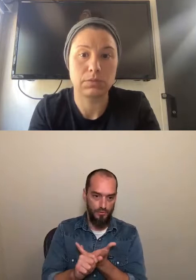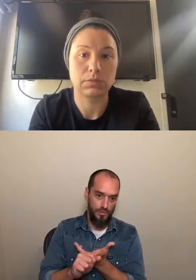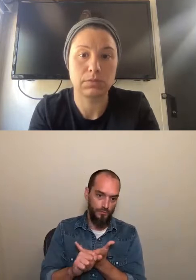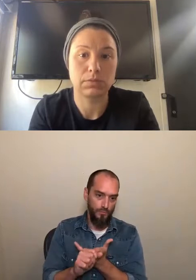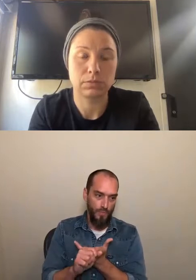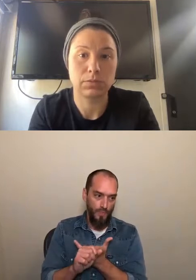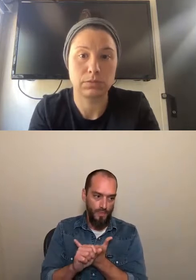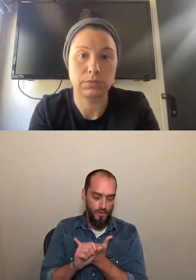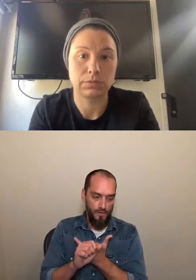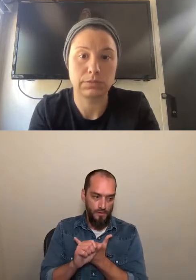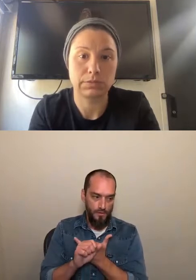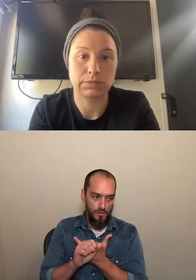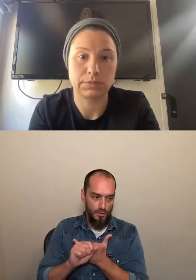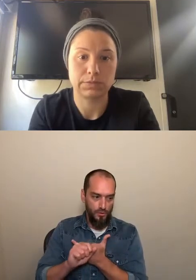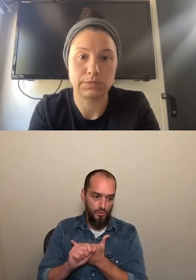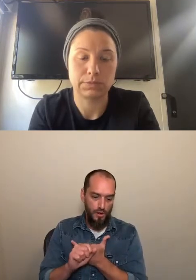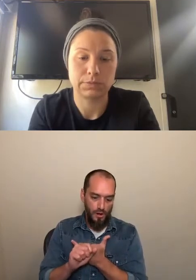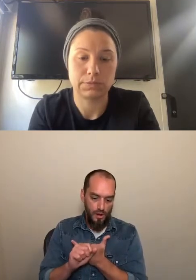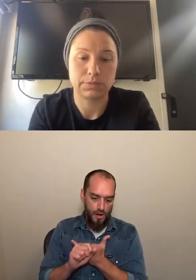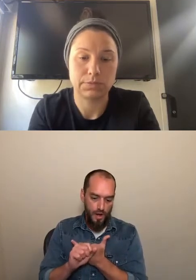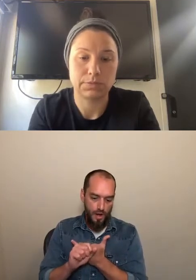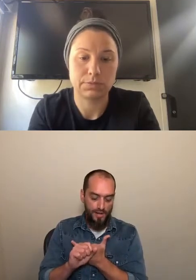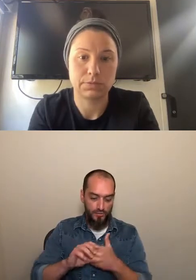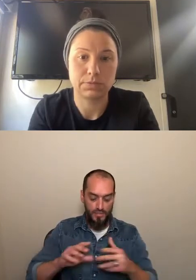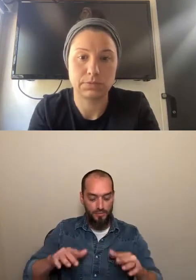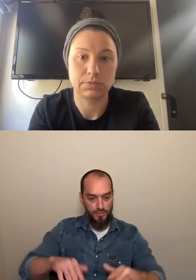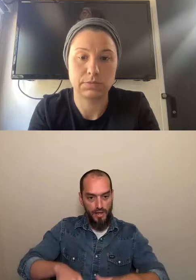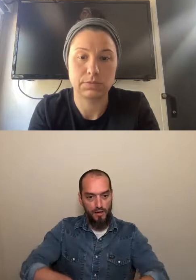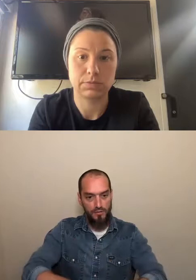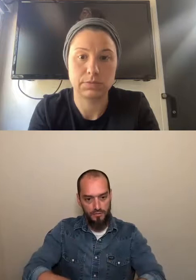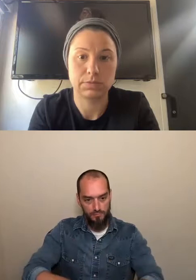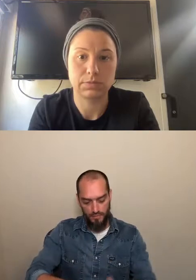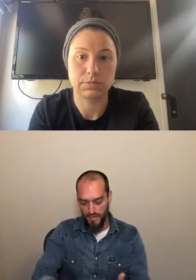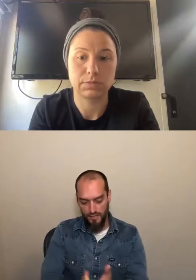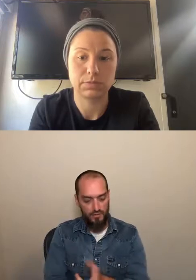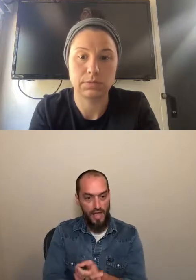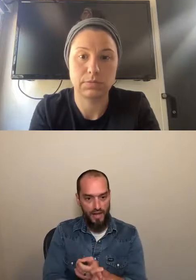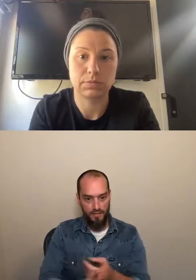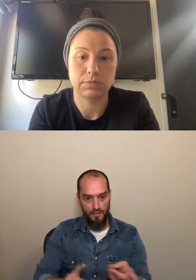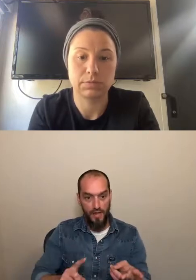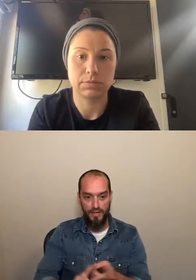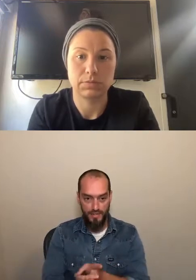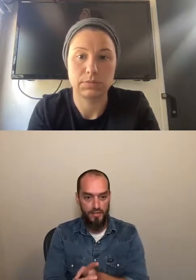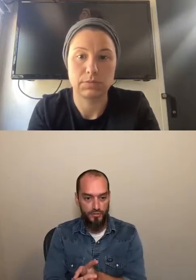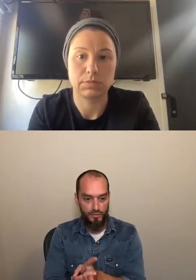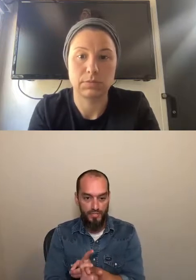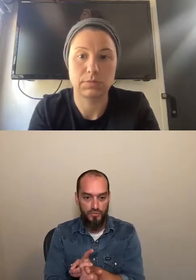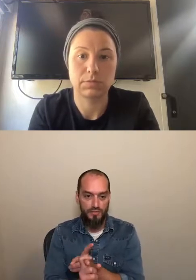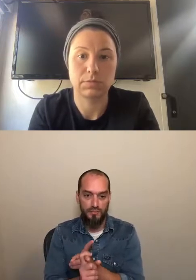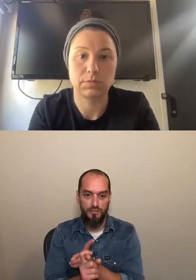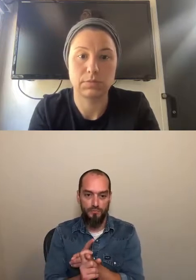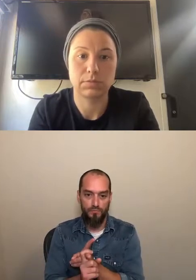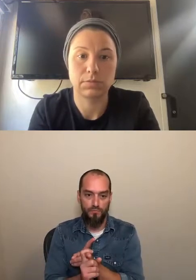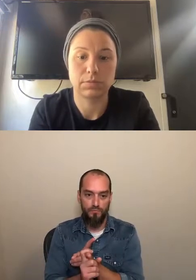with mold. So I go deep into the house. I get into the attic. I get into the